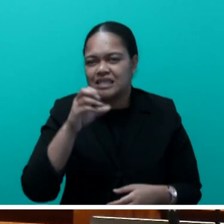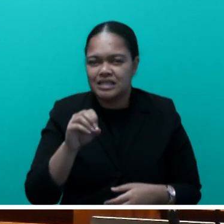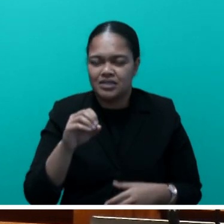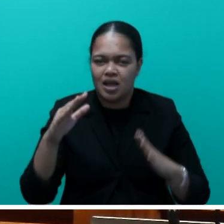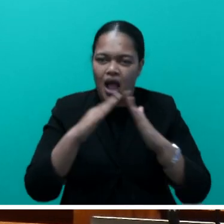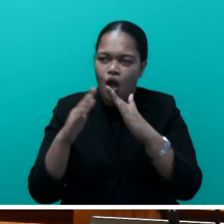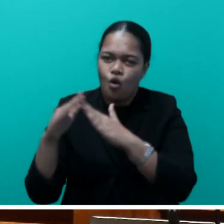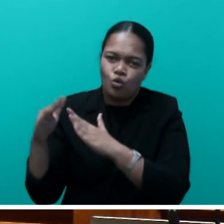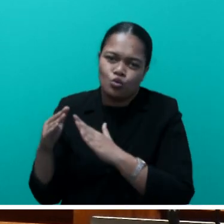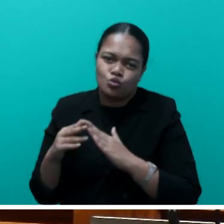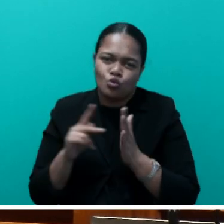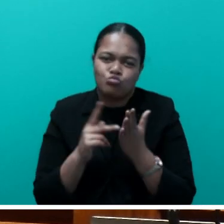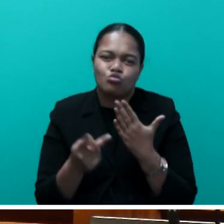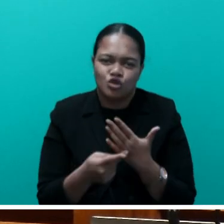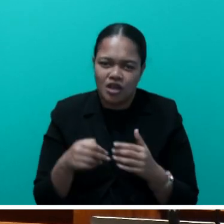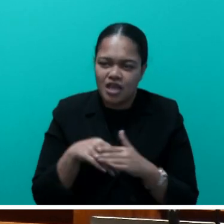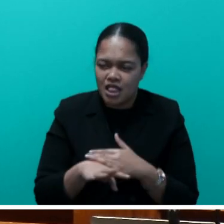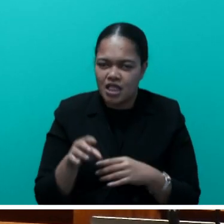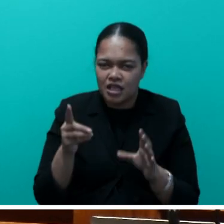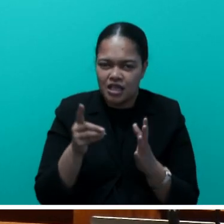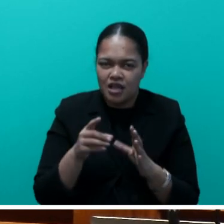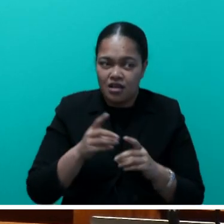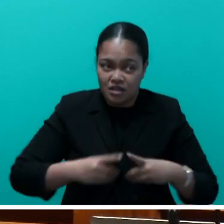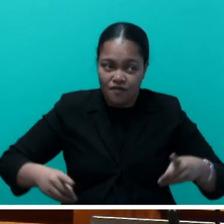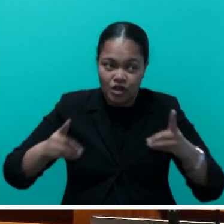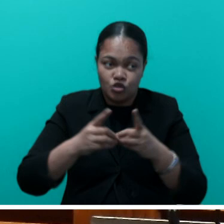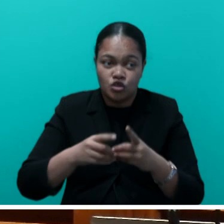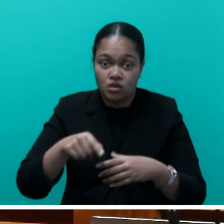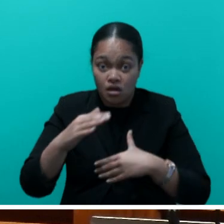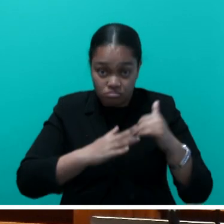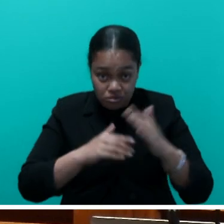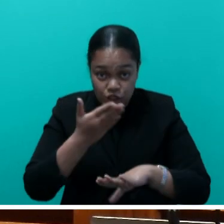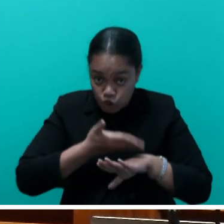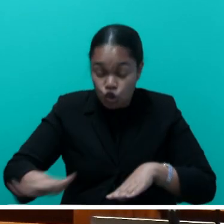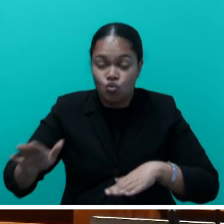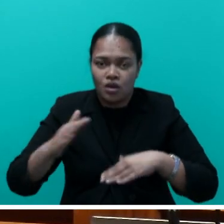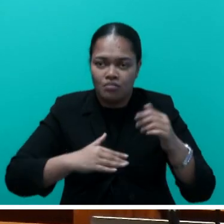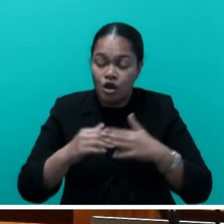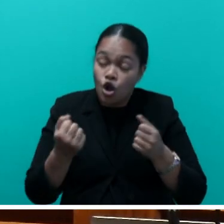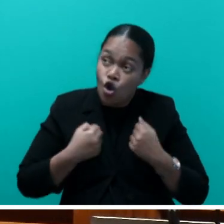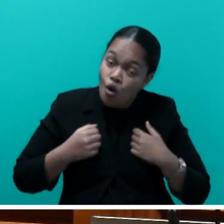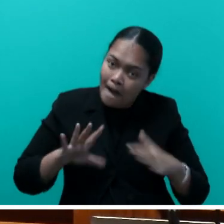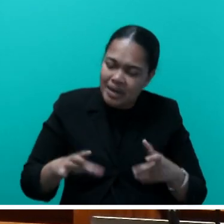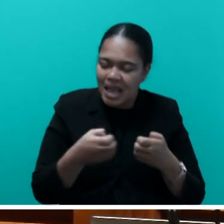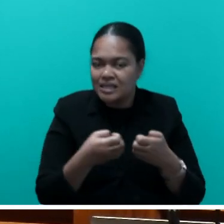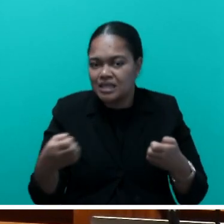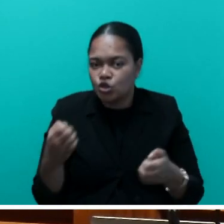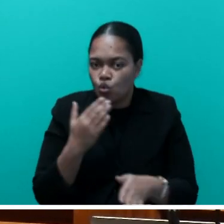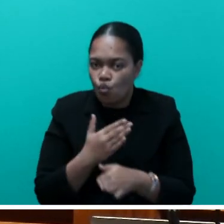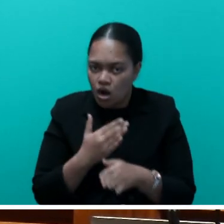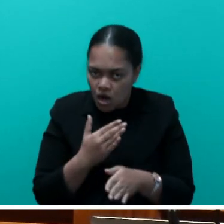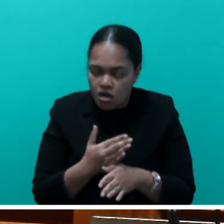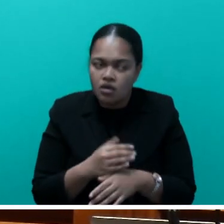projects across the 4 divisions. These projects included newly constructed houses, completion and extension works, and retrofitting